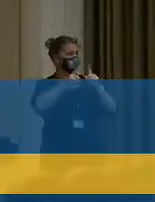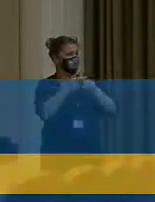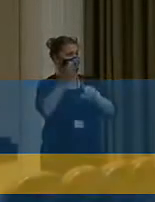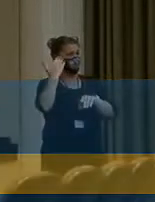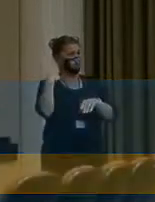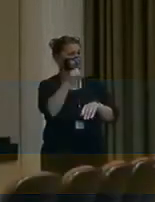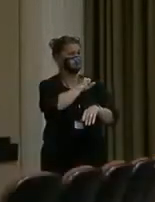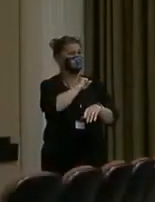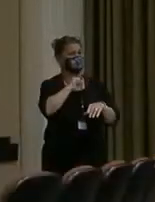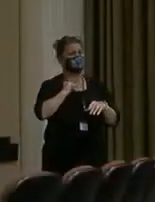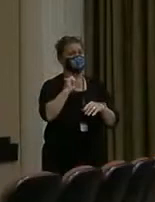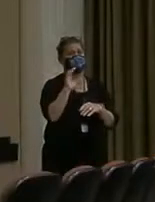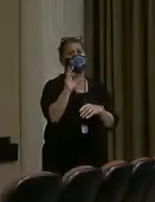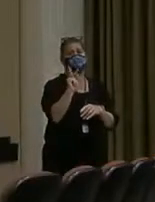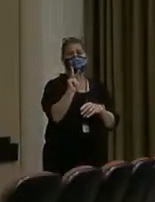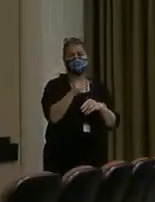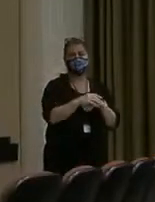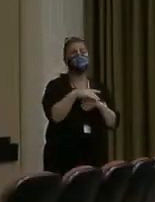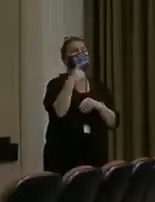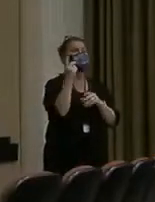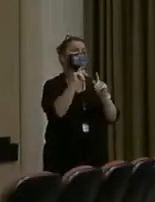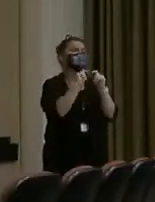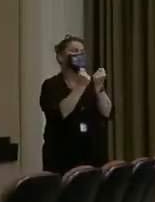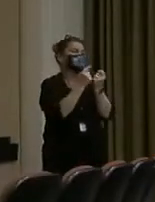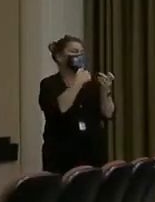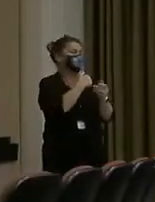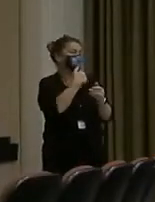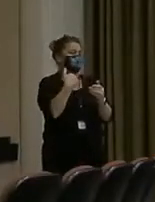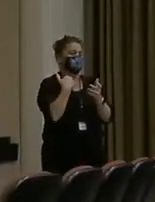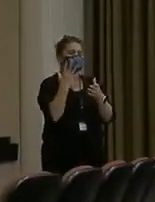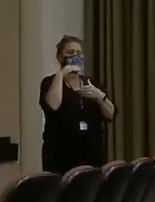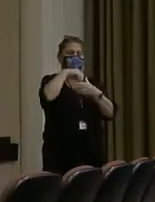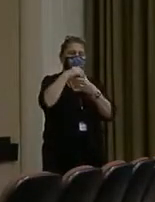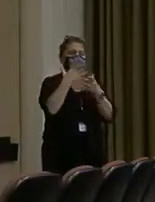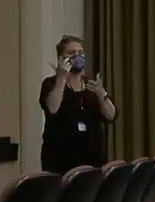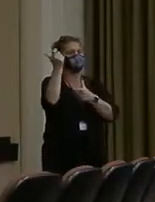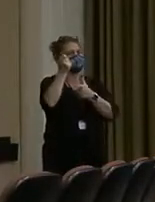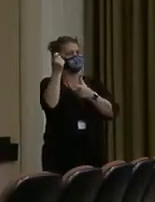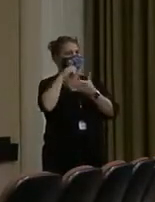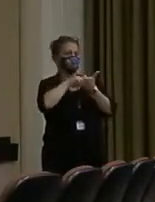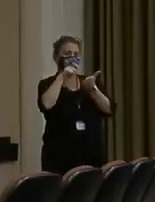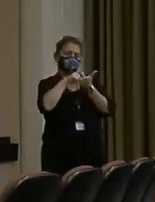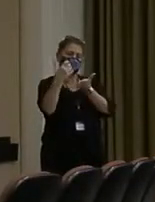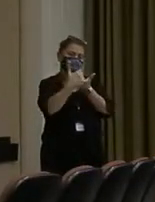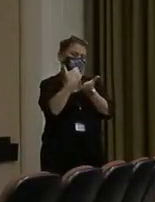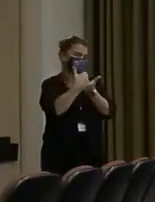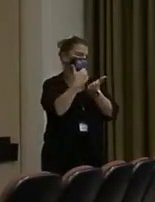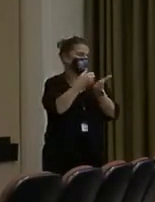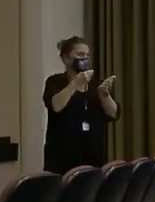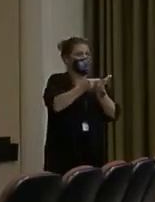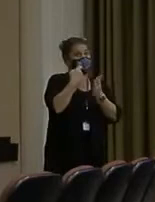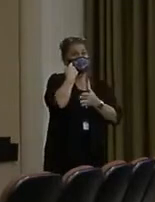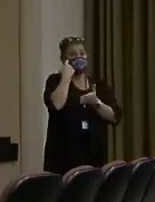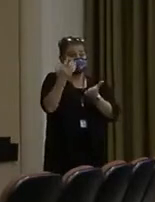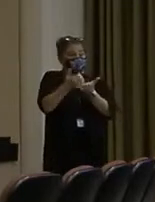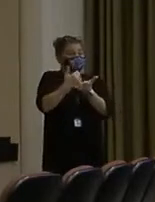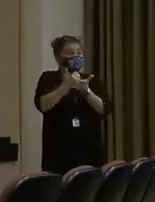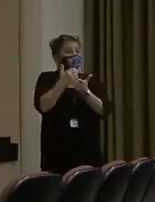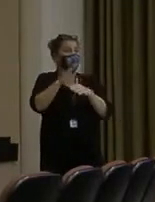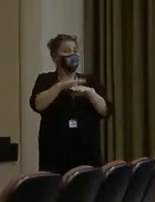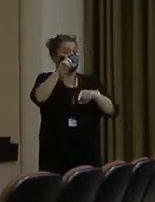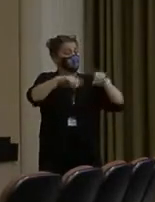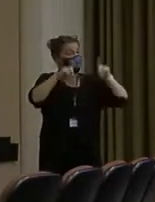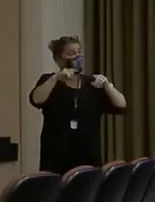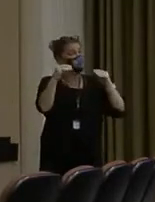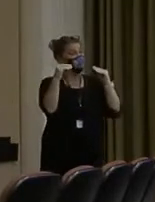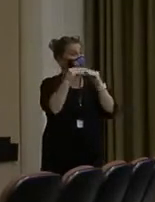Senator Kemp Hannon. He's been a team member on doing many grant writing, including our latest grant on diversity,